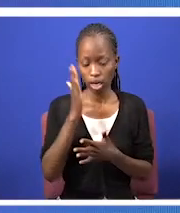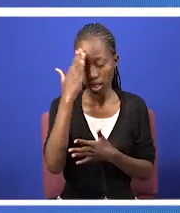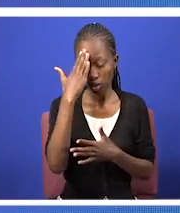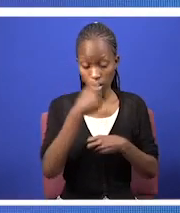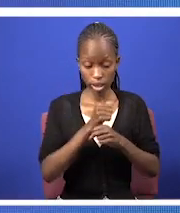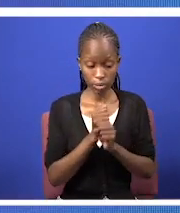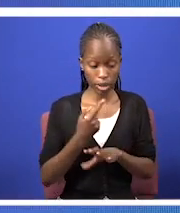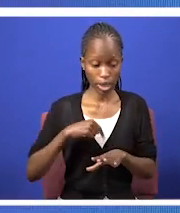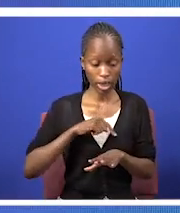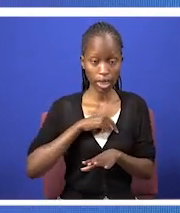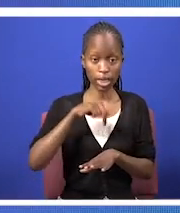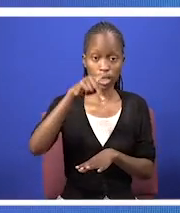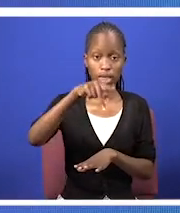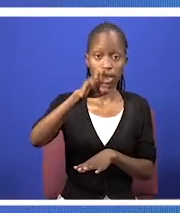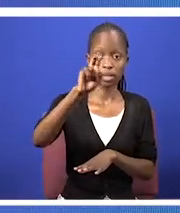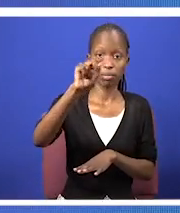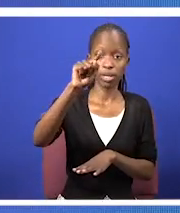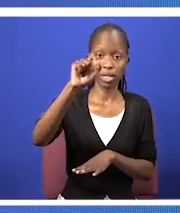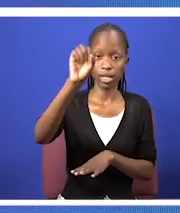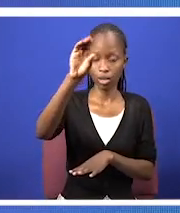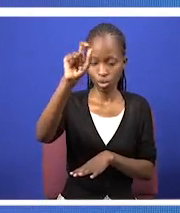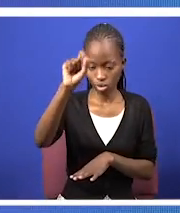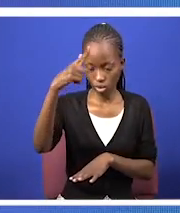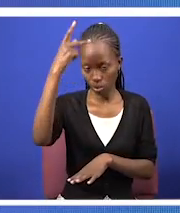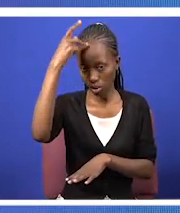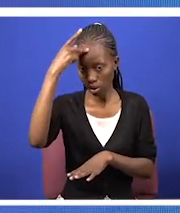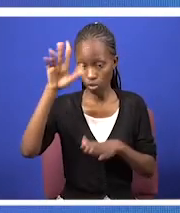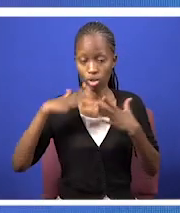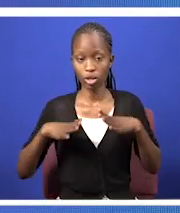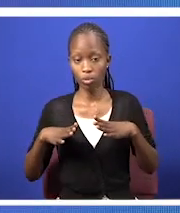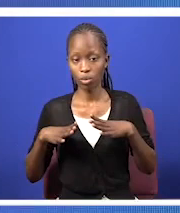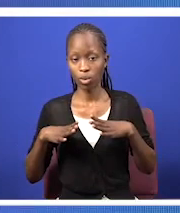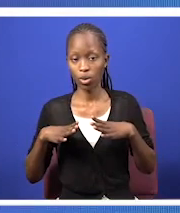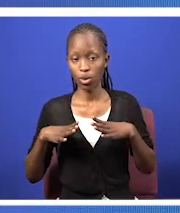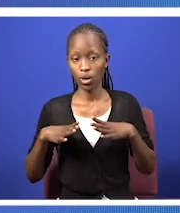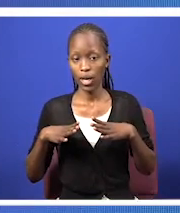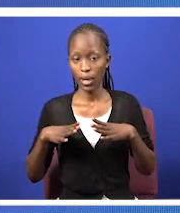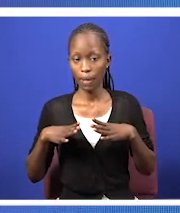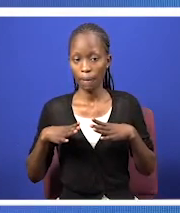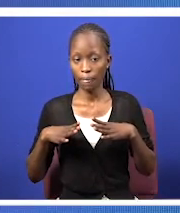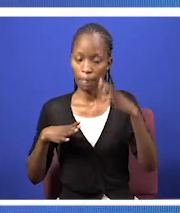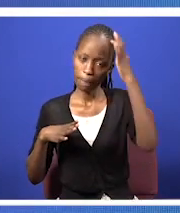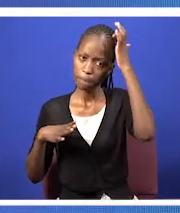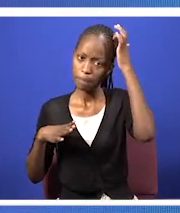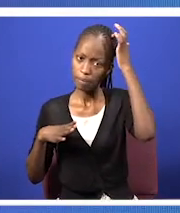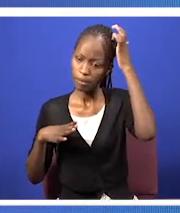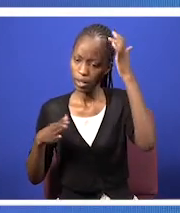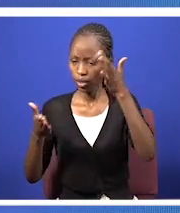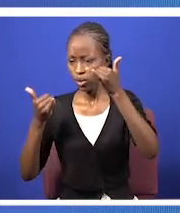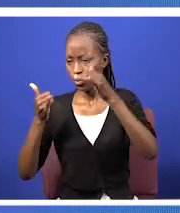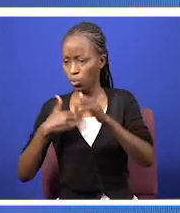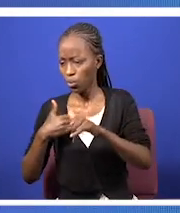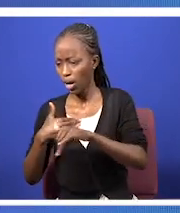as Pentecostals in particular, especially, look like sensationalists. It's put us out of touch, as it were, with